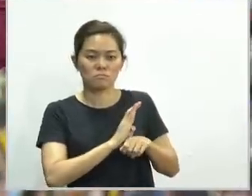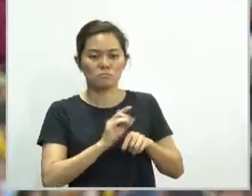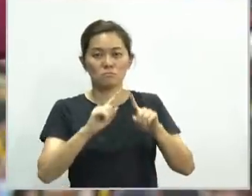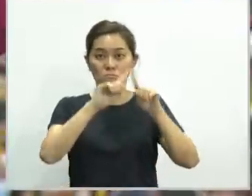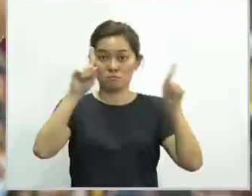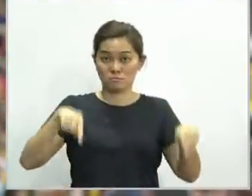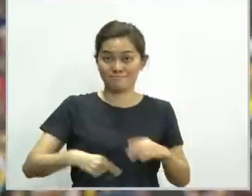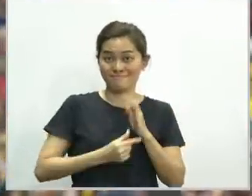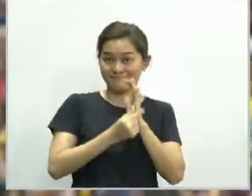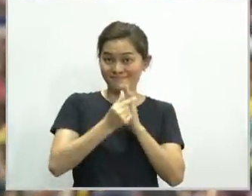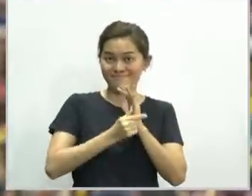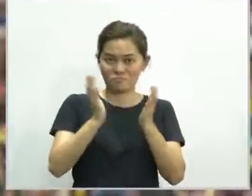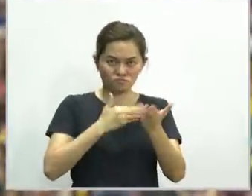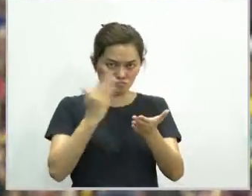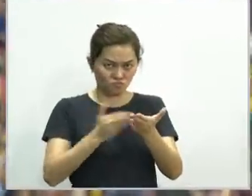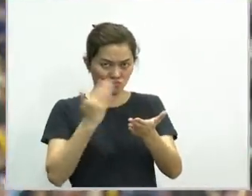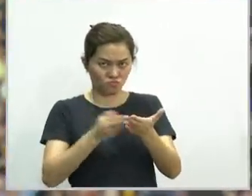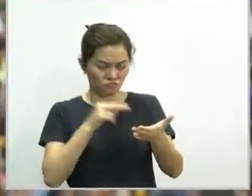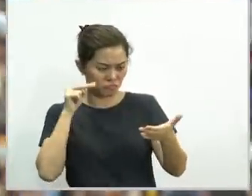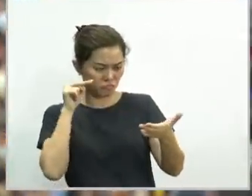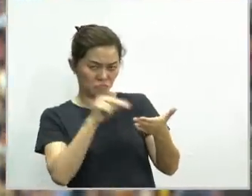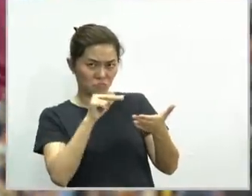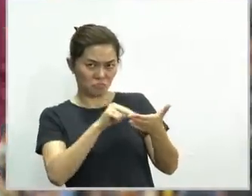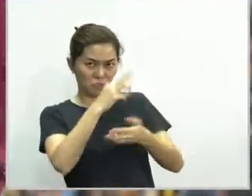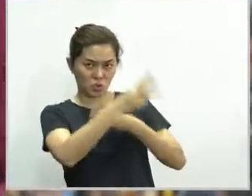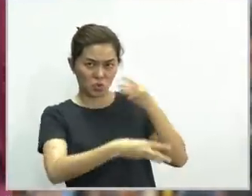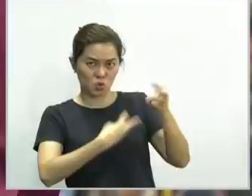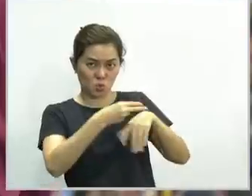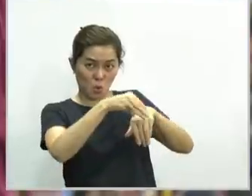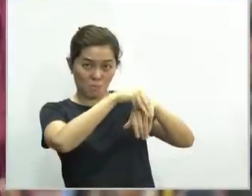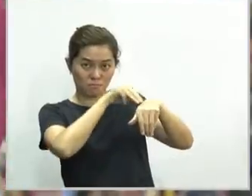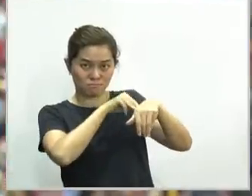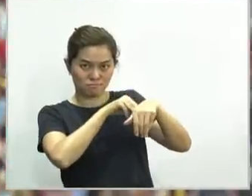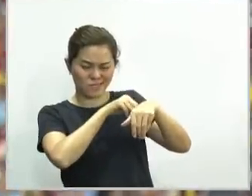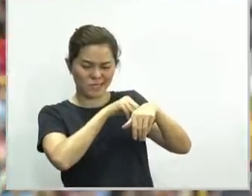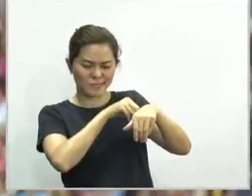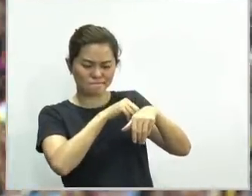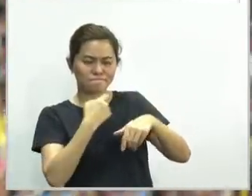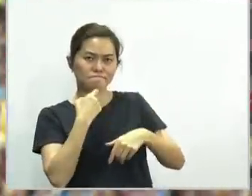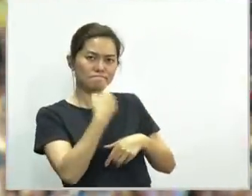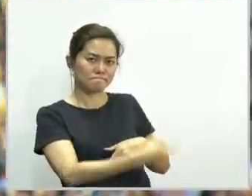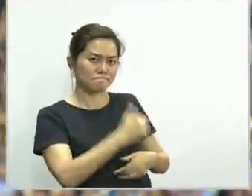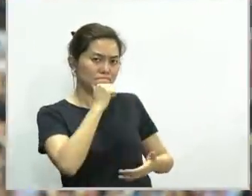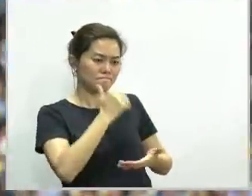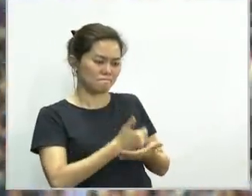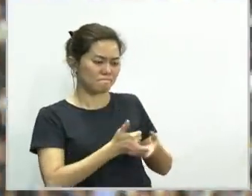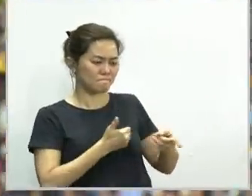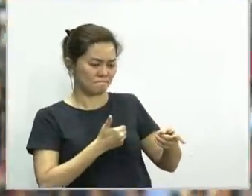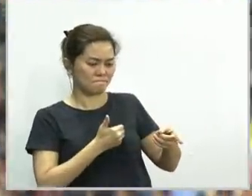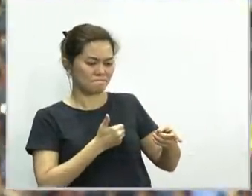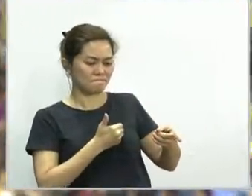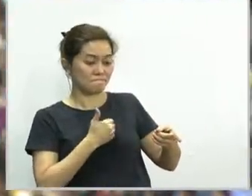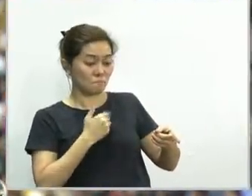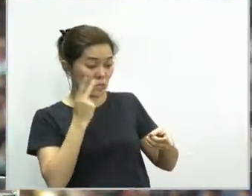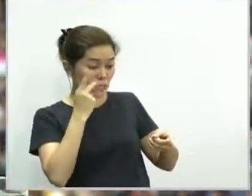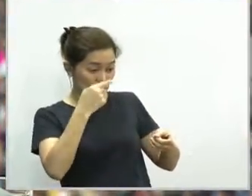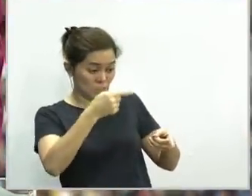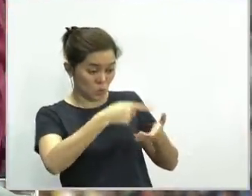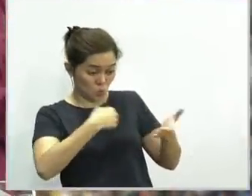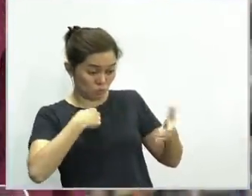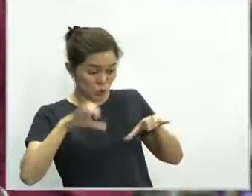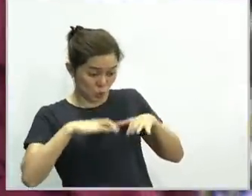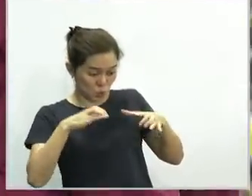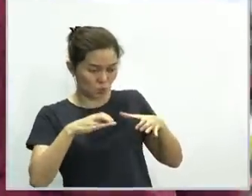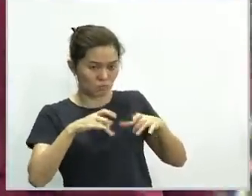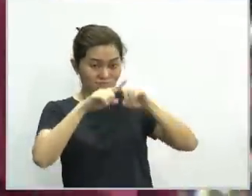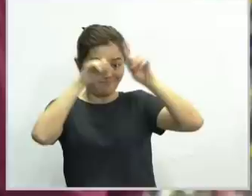magazine. He sees a map of the world. He says to his daughter, "Watch what I'm going to do."